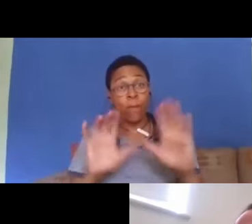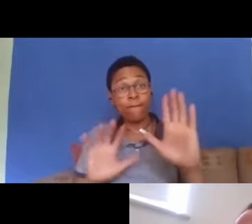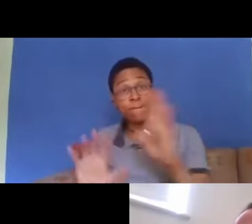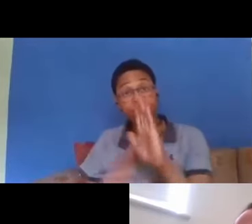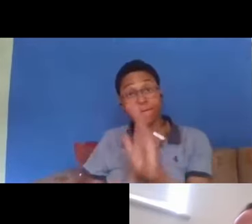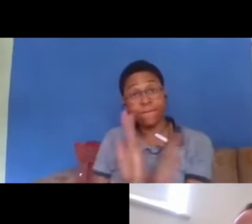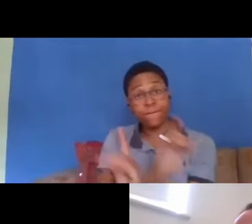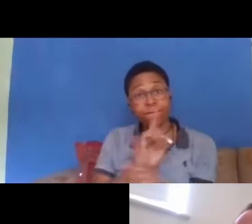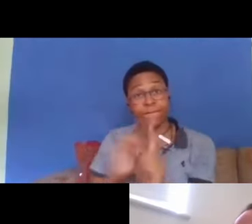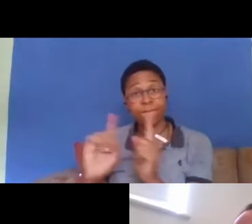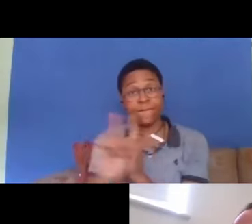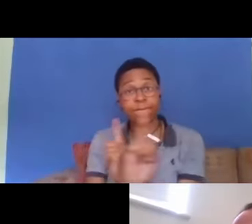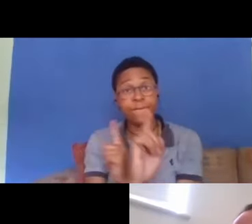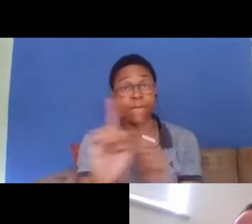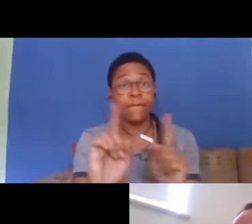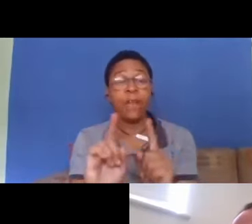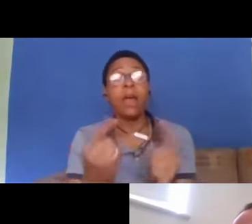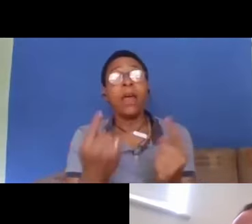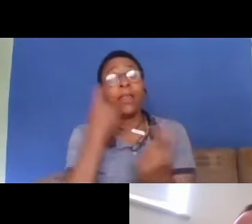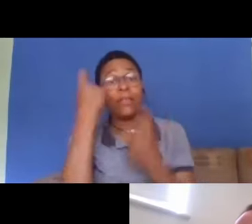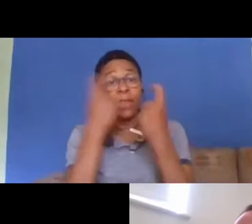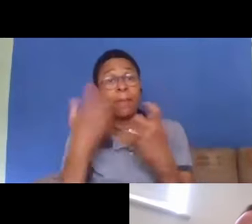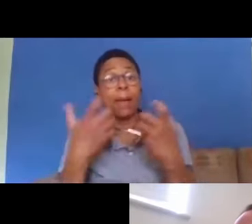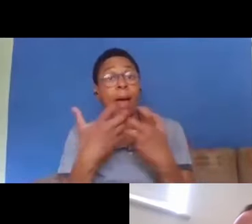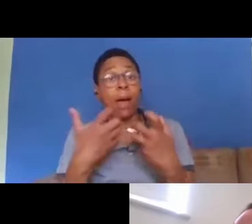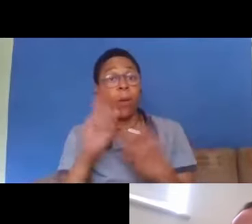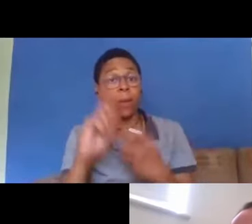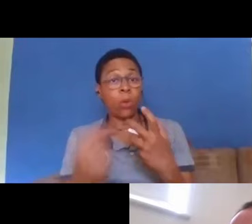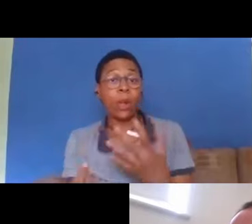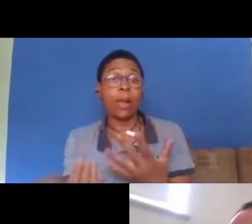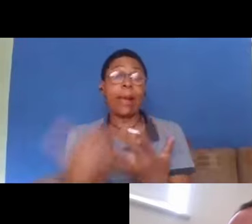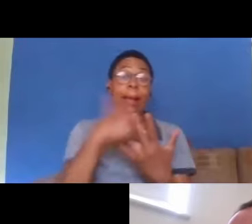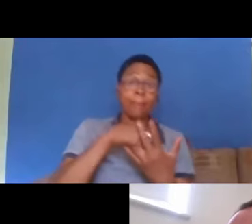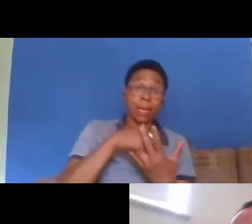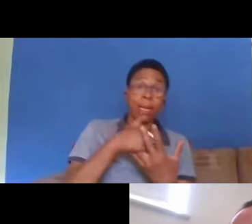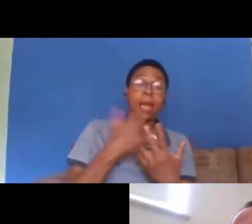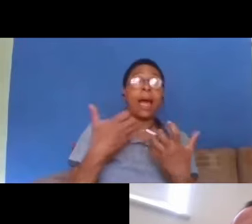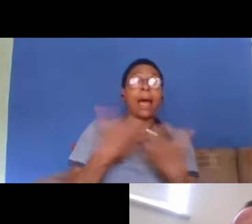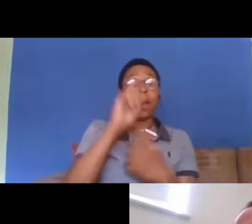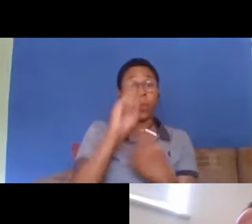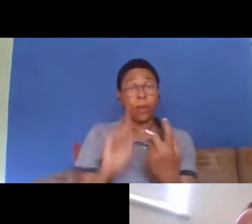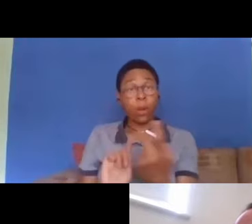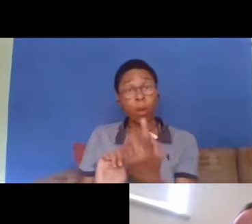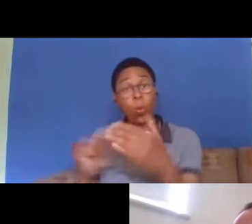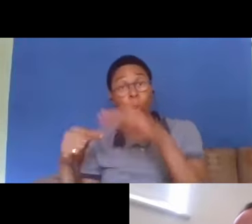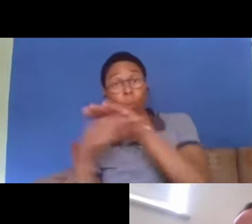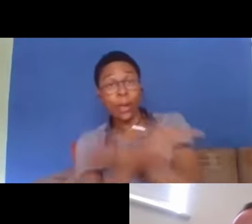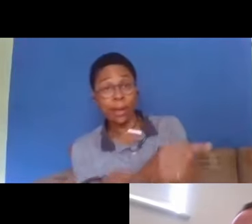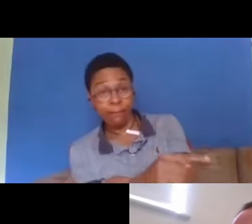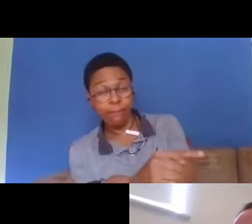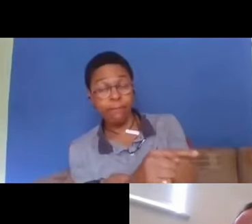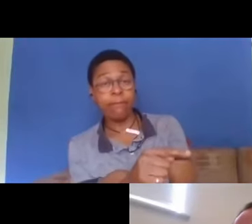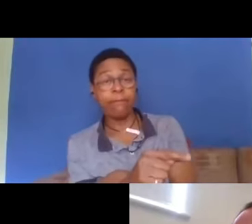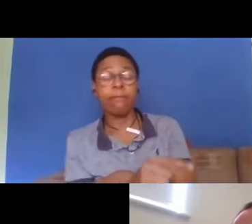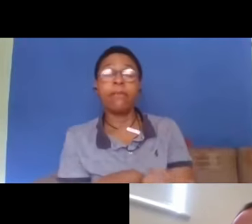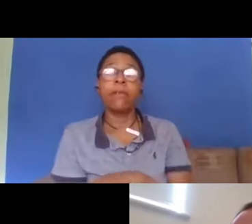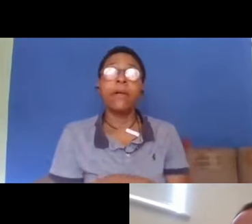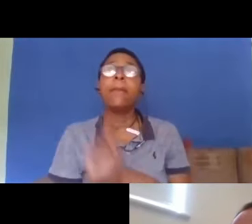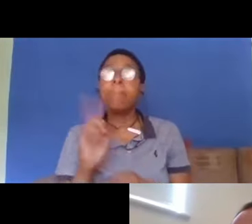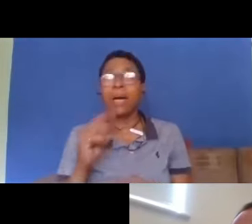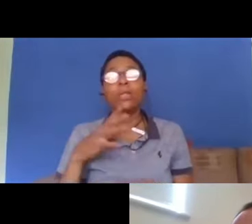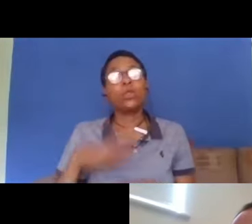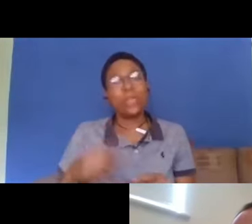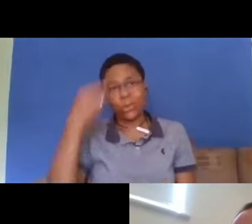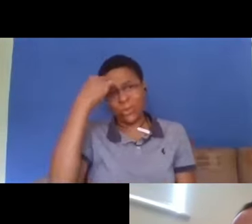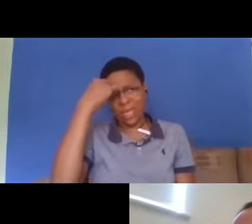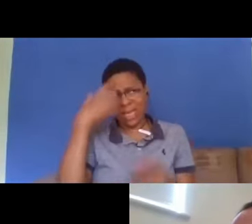So there isn't kind of a hard line on that, but you need to think about being able to move in